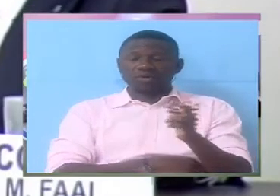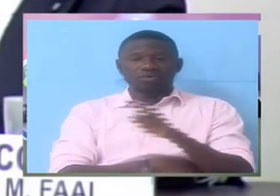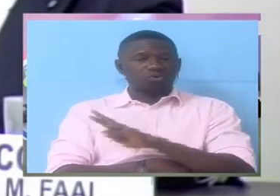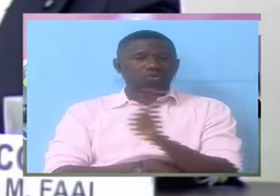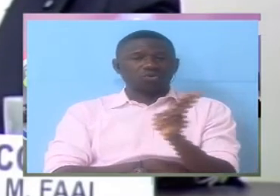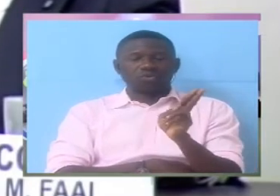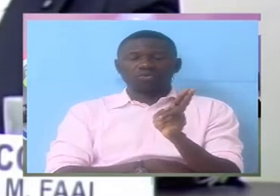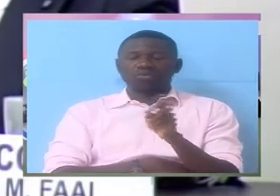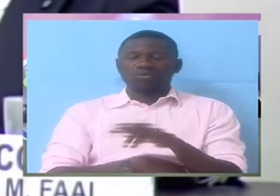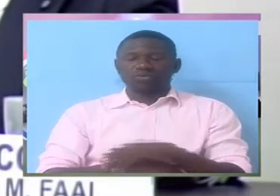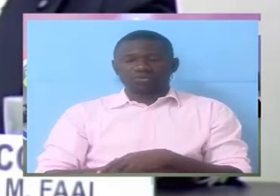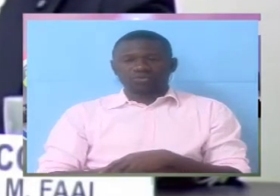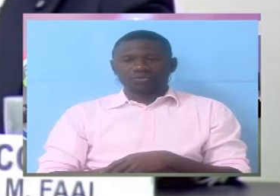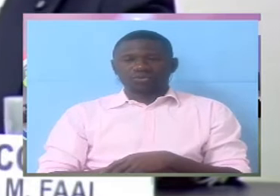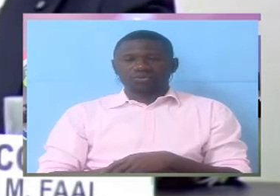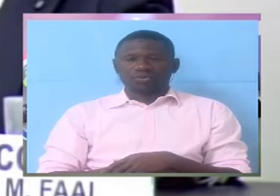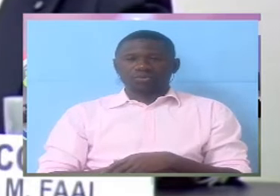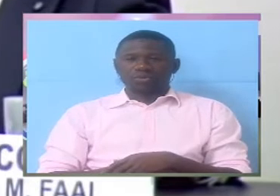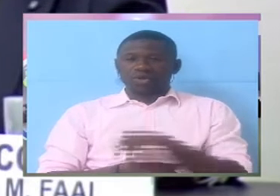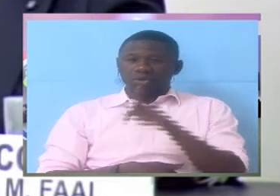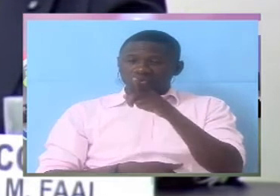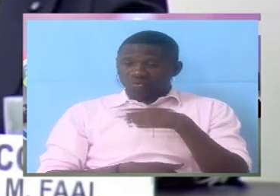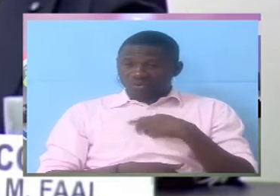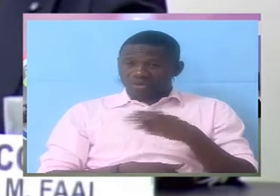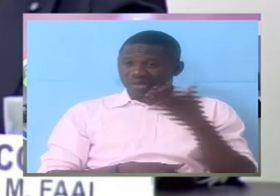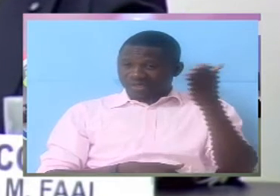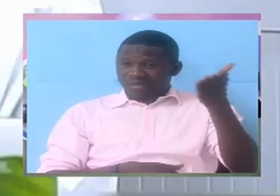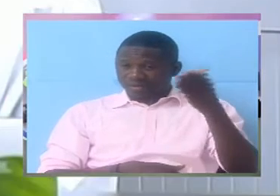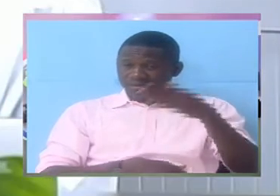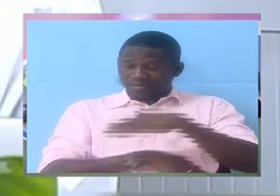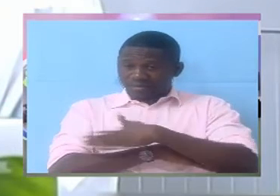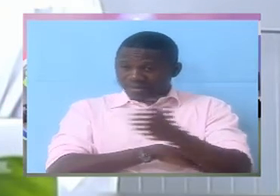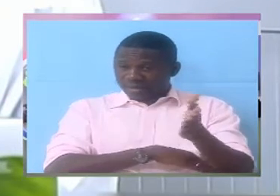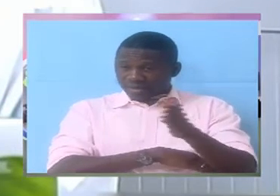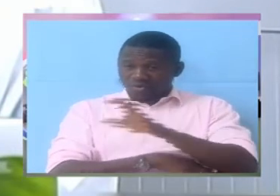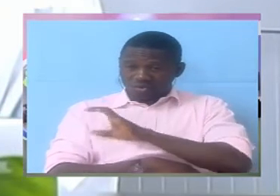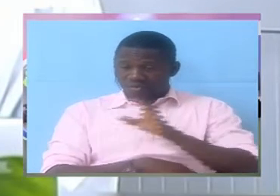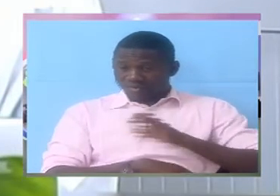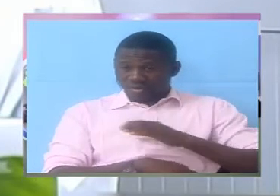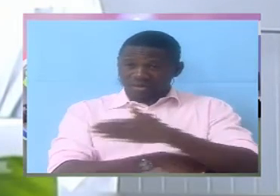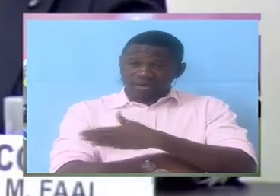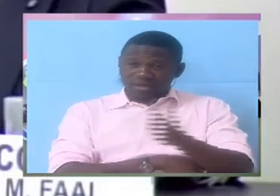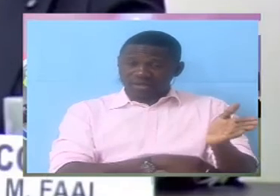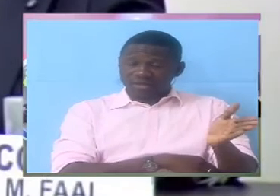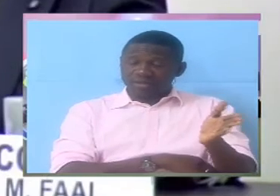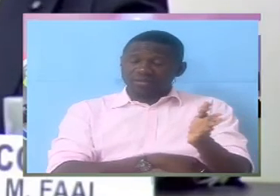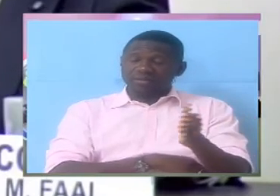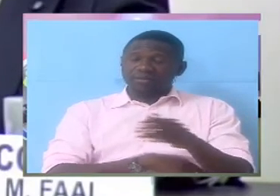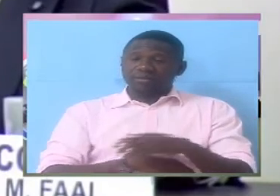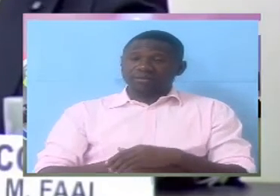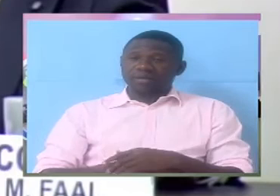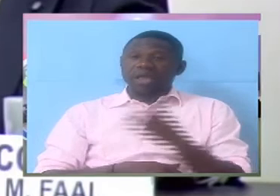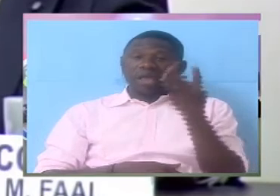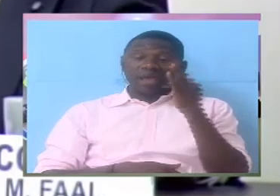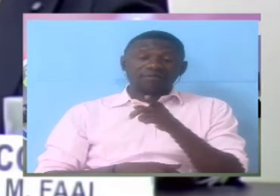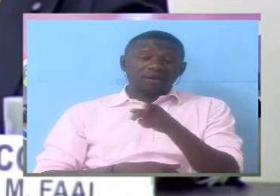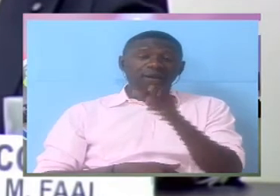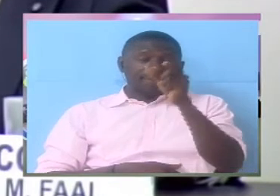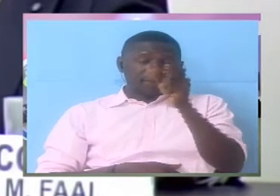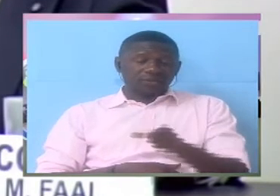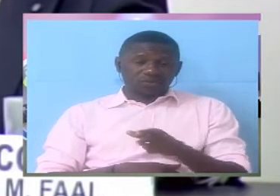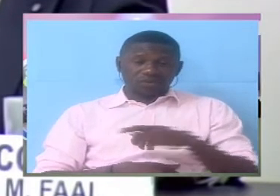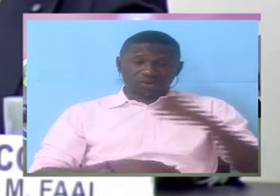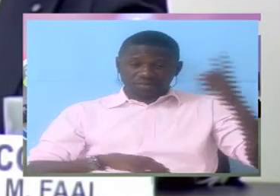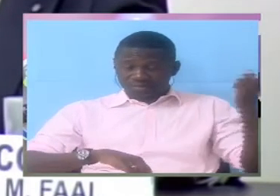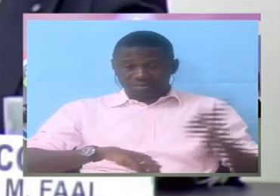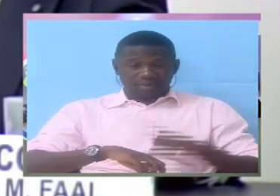bundati. Were you at the gate? Even korda bunda ba tole ba. If he was being beaten at the gate, would you have seen